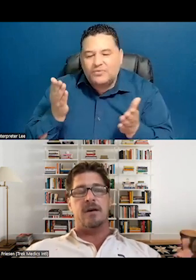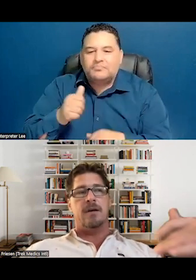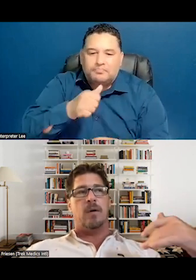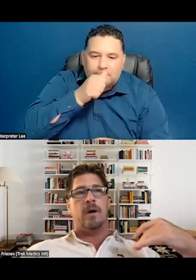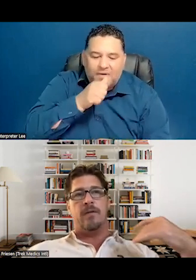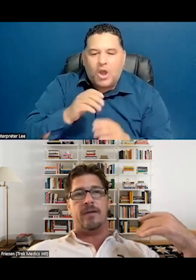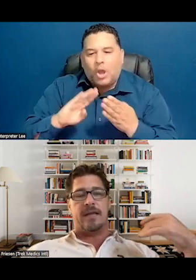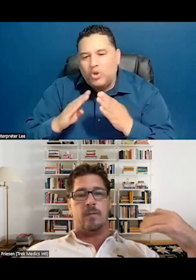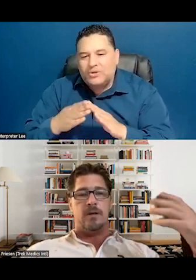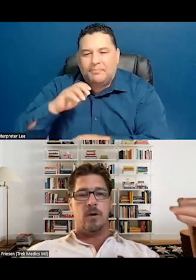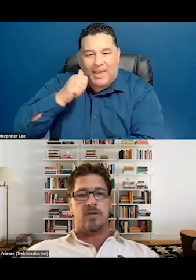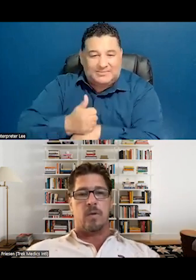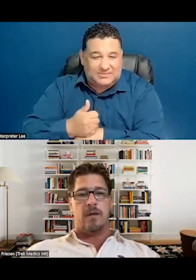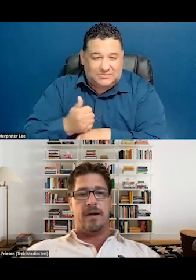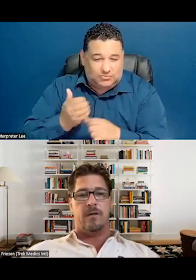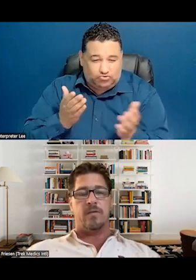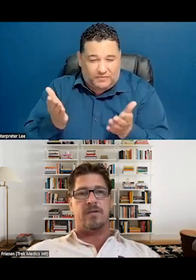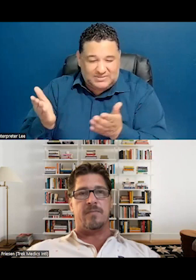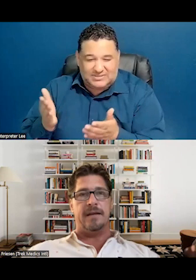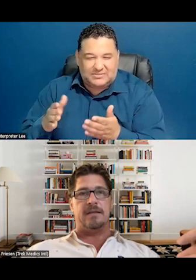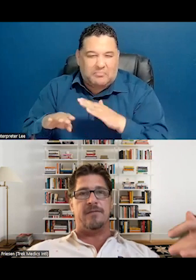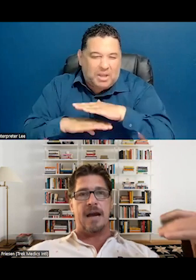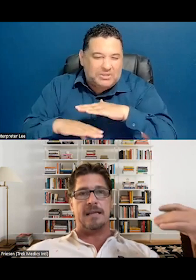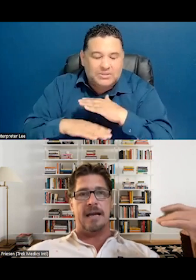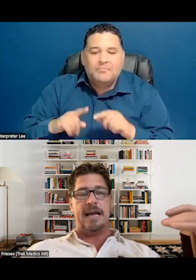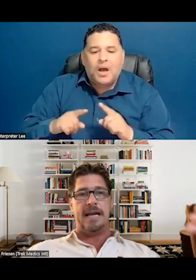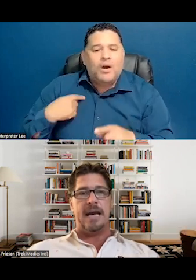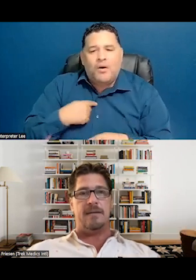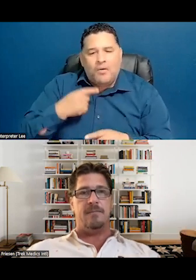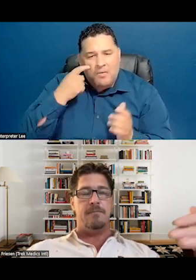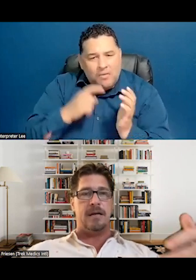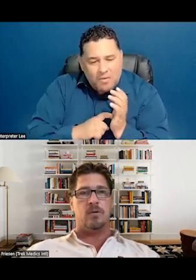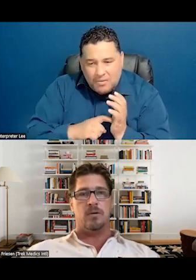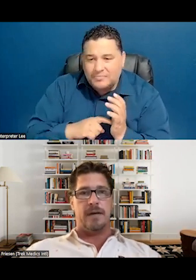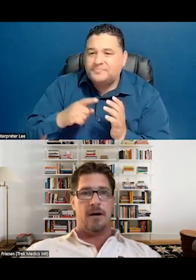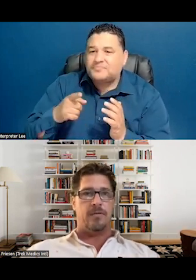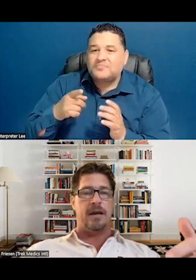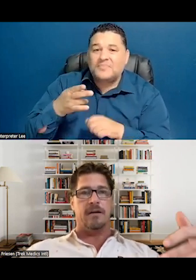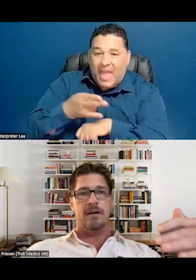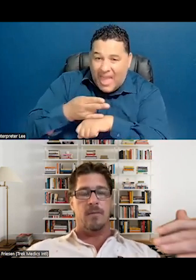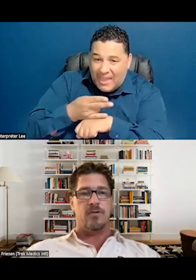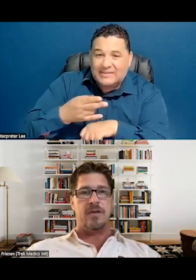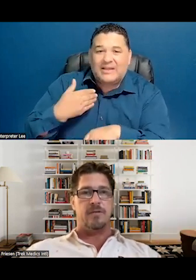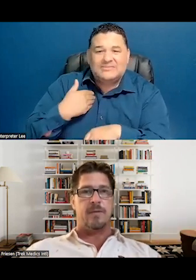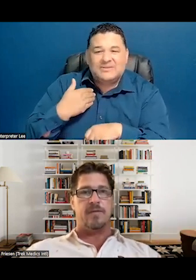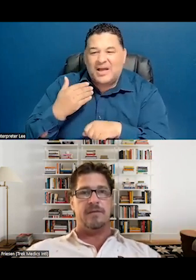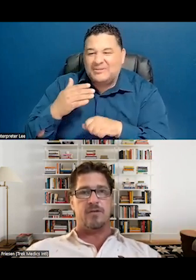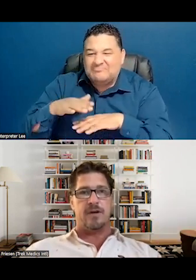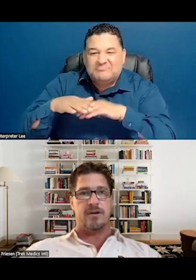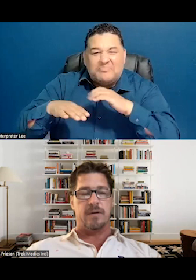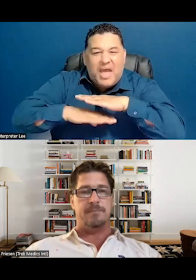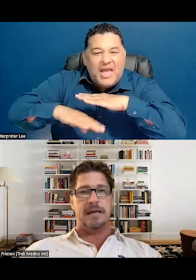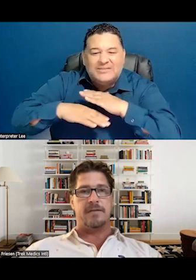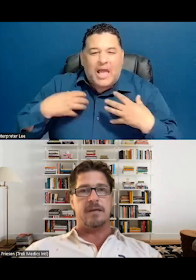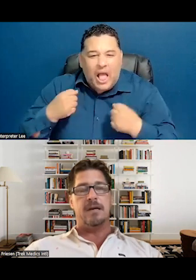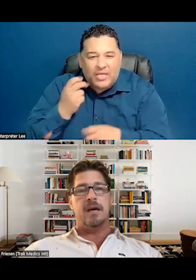community-based. But one of the things that we noticed while there was, despite the fact that Haiti had minimal healthcare and emergency response